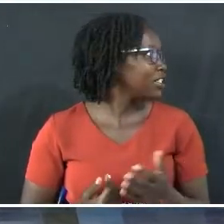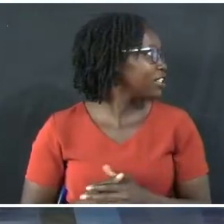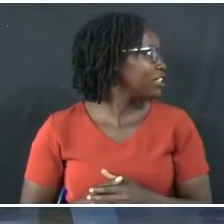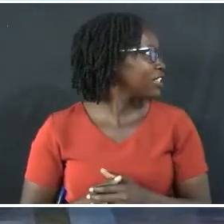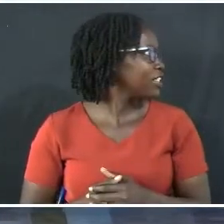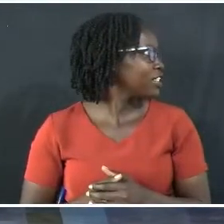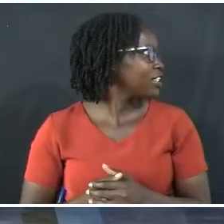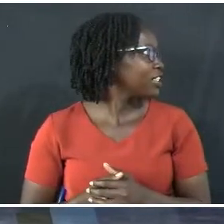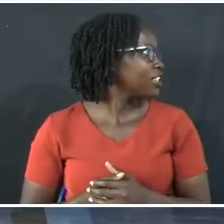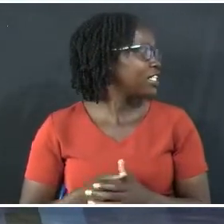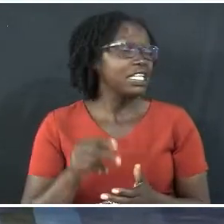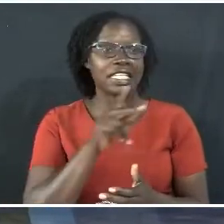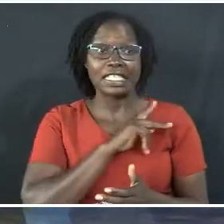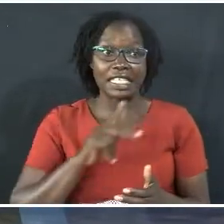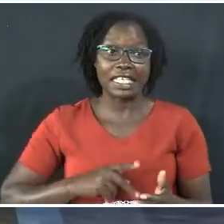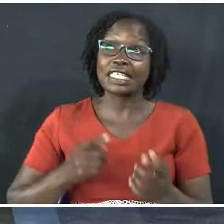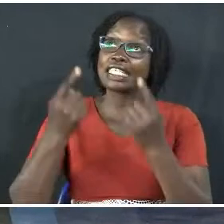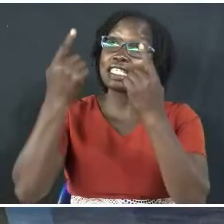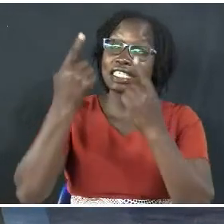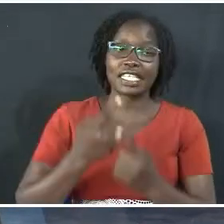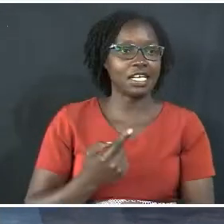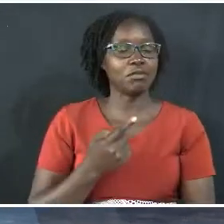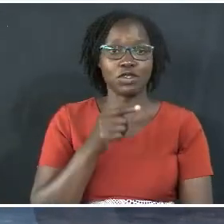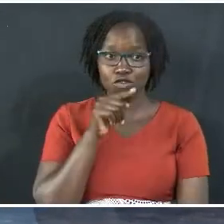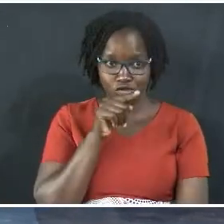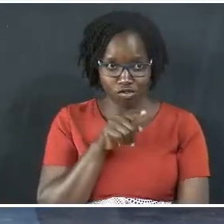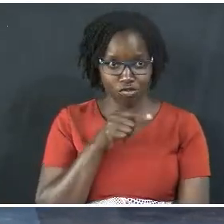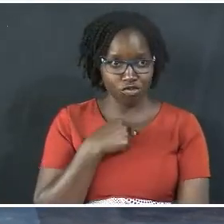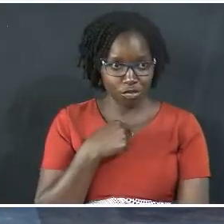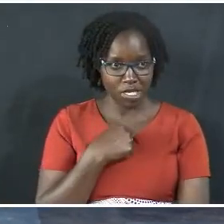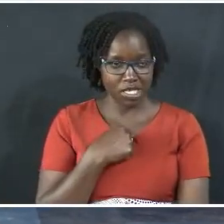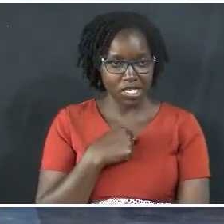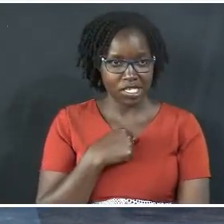The King is coming for me.